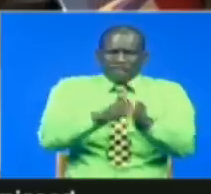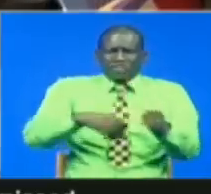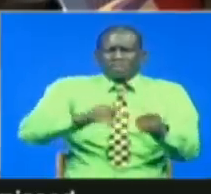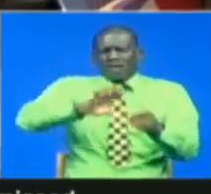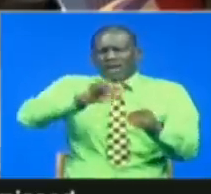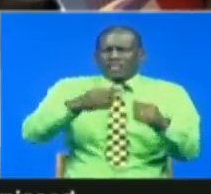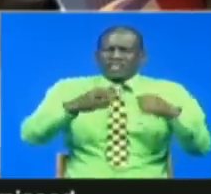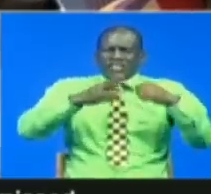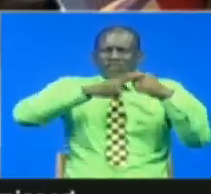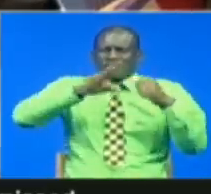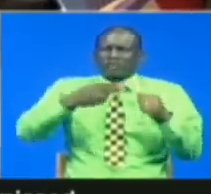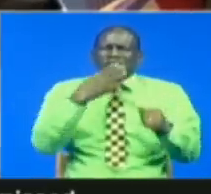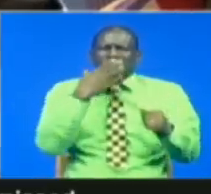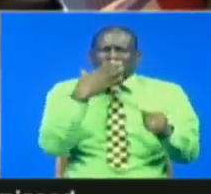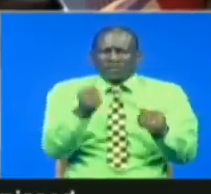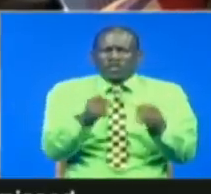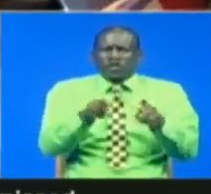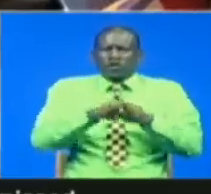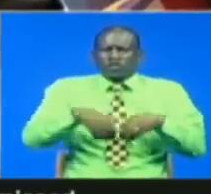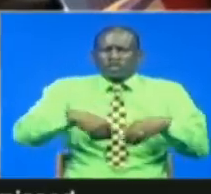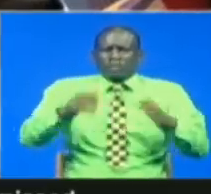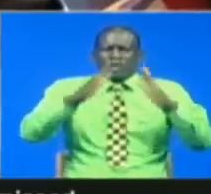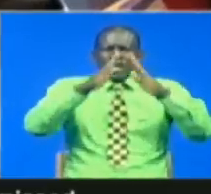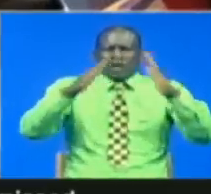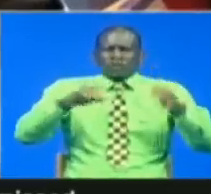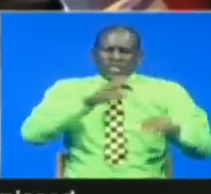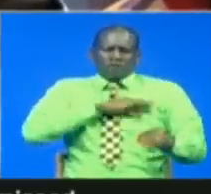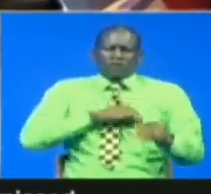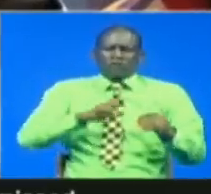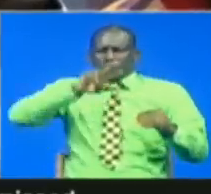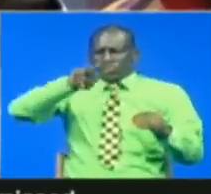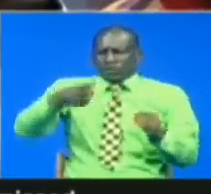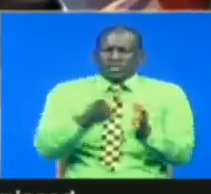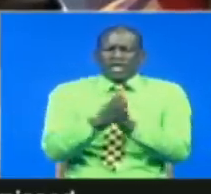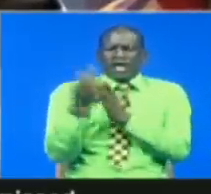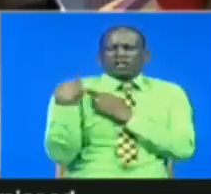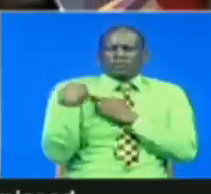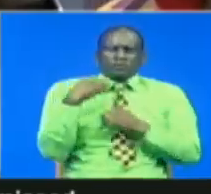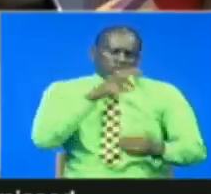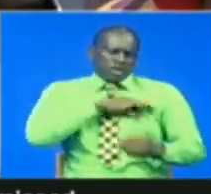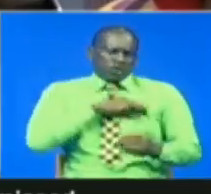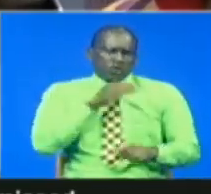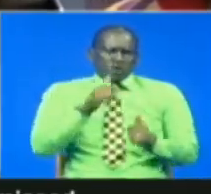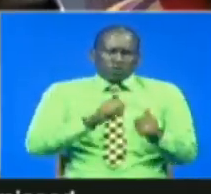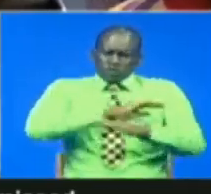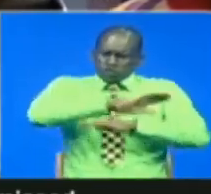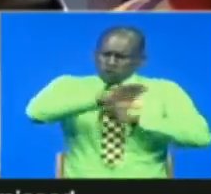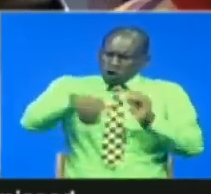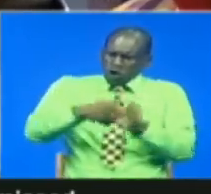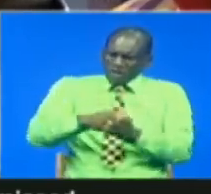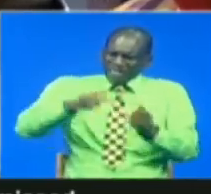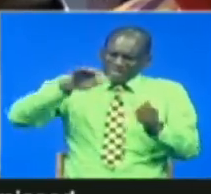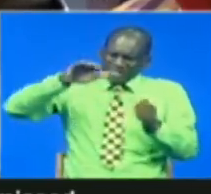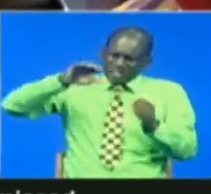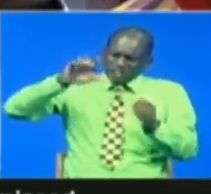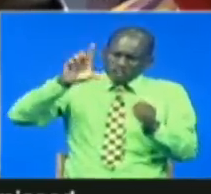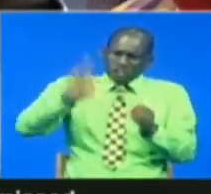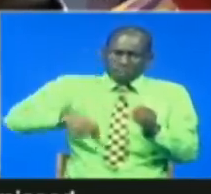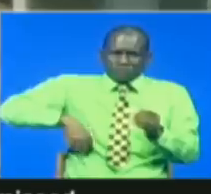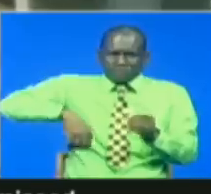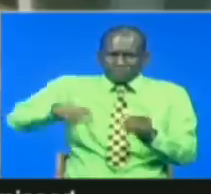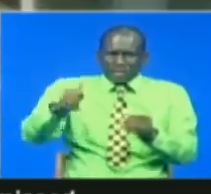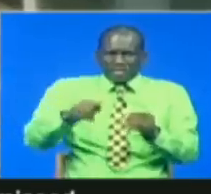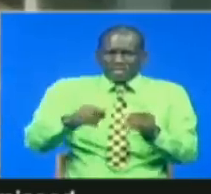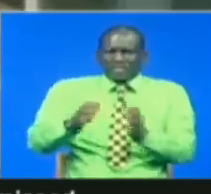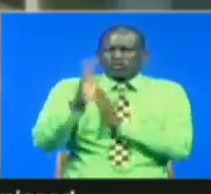they also pay house allowance, which is around 2,000, and responsibility allowance. That brings the entire minimum wage level to almost